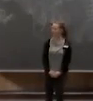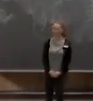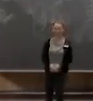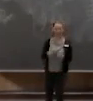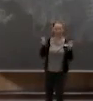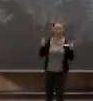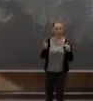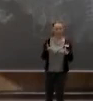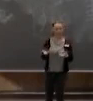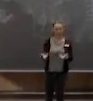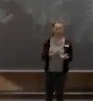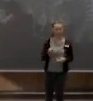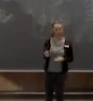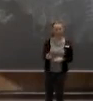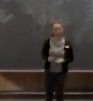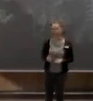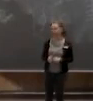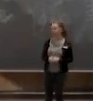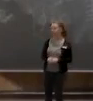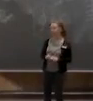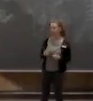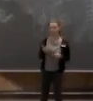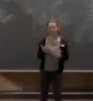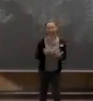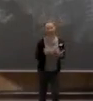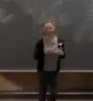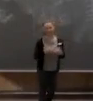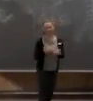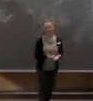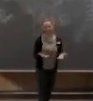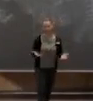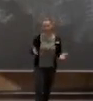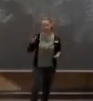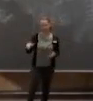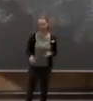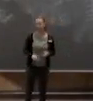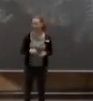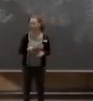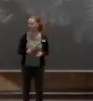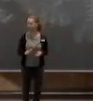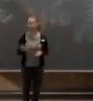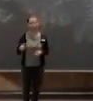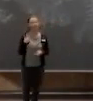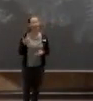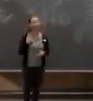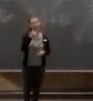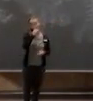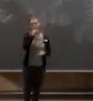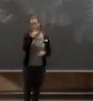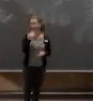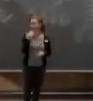Okay, welcome back. Now we have a company presentation by DHL, which is interesting because it ties